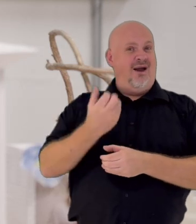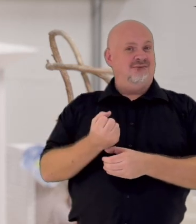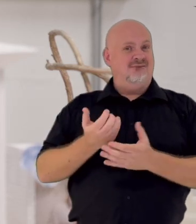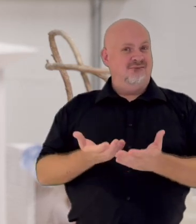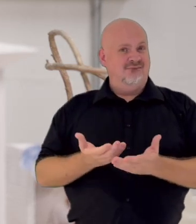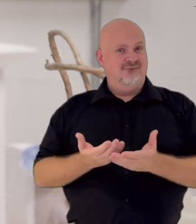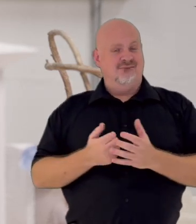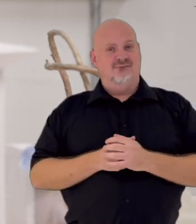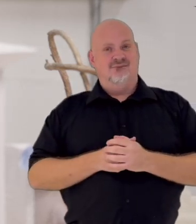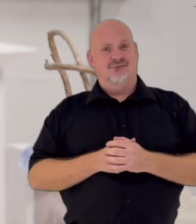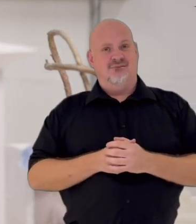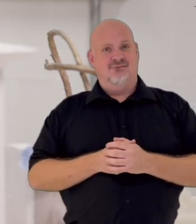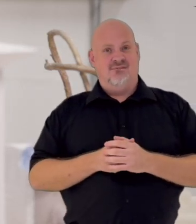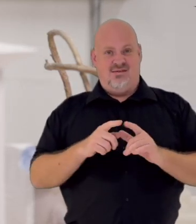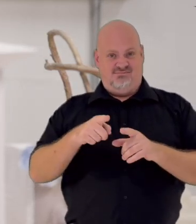like that.